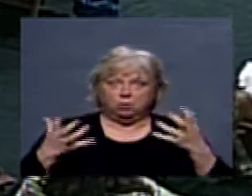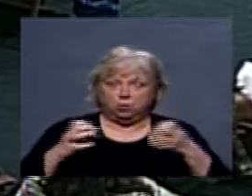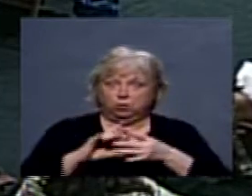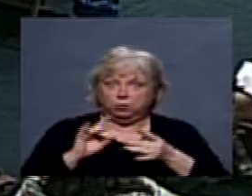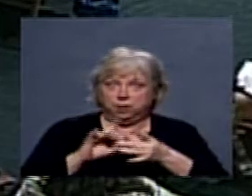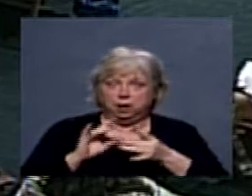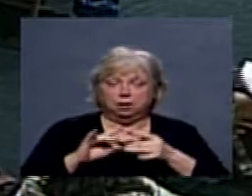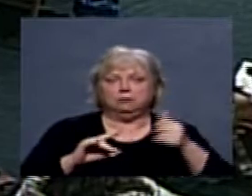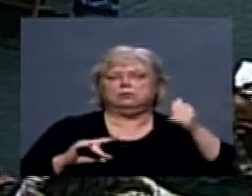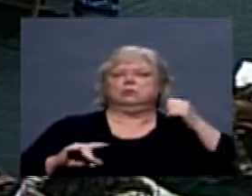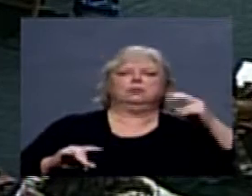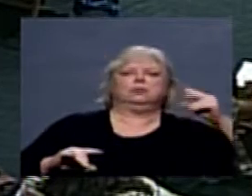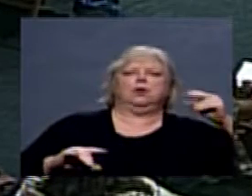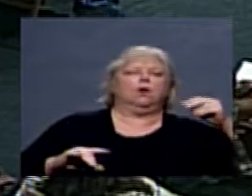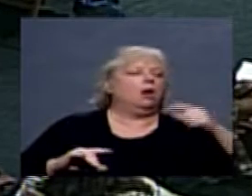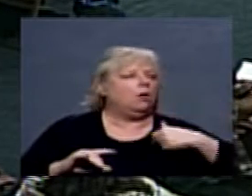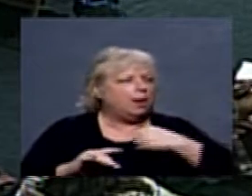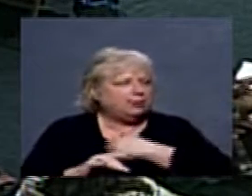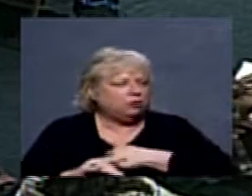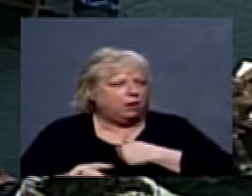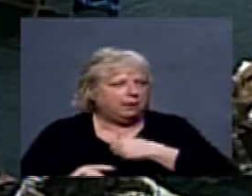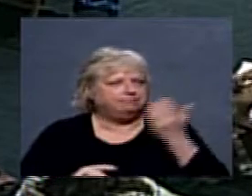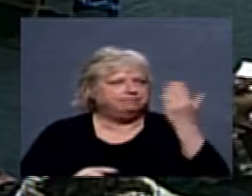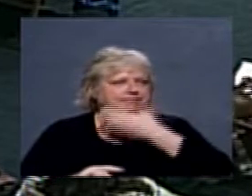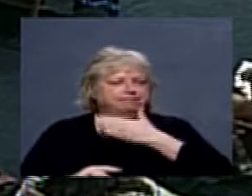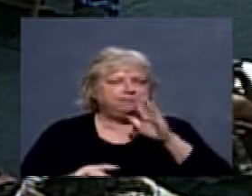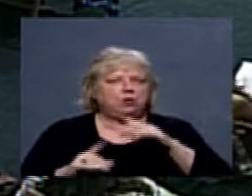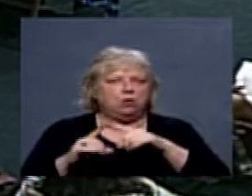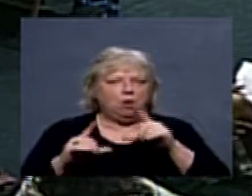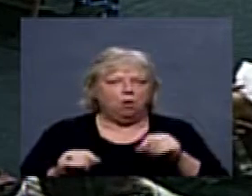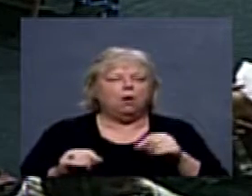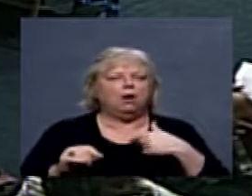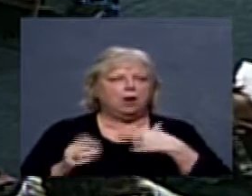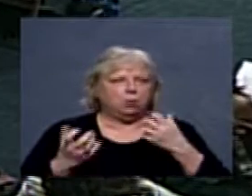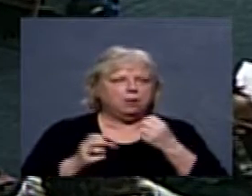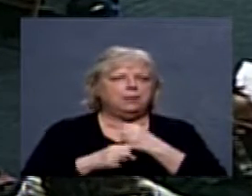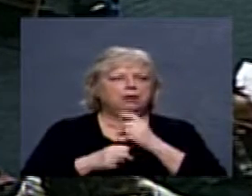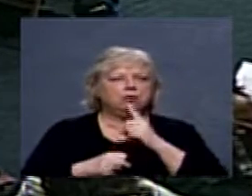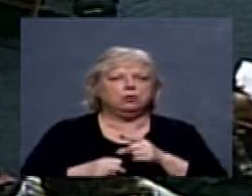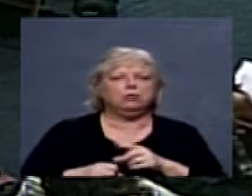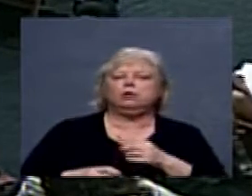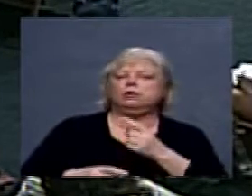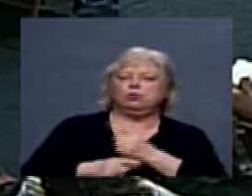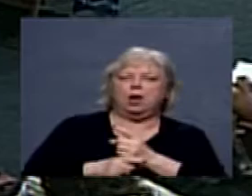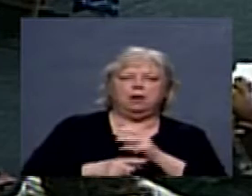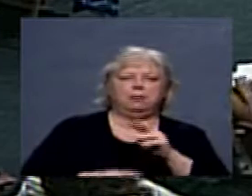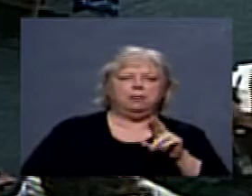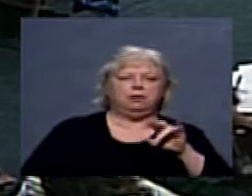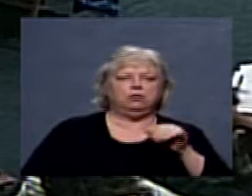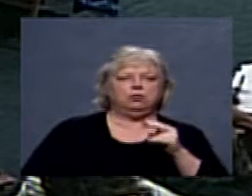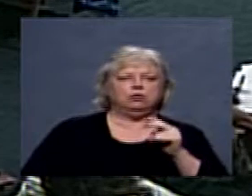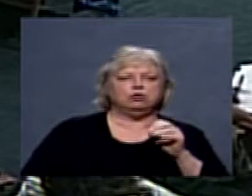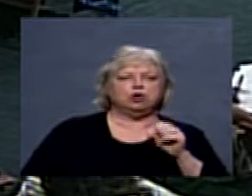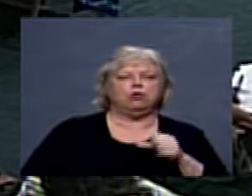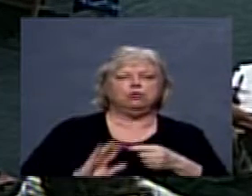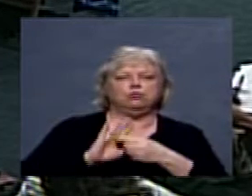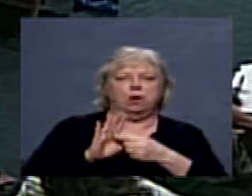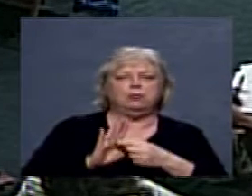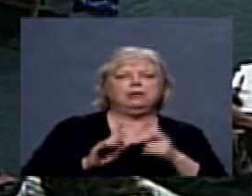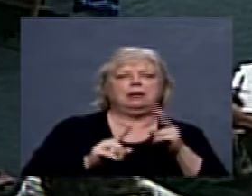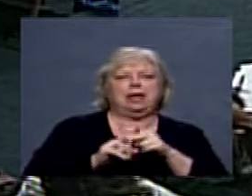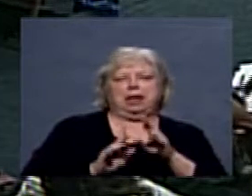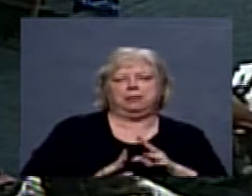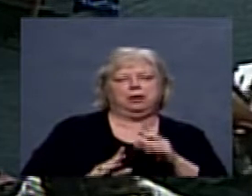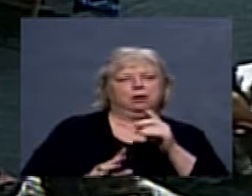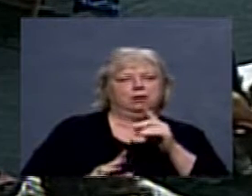Okay, I'm Mr. sorry, I didn't see your card. I just wanted to make sure. That's all right. Mr. Jones is representative of the applicant who could not